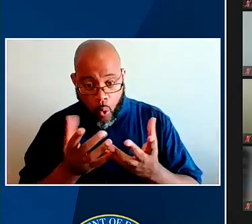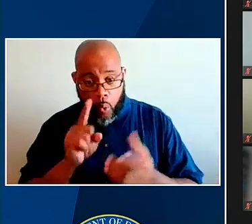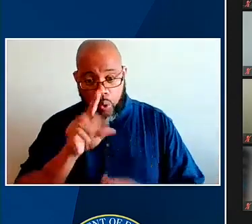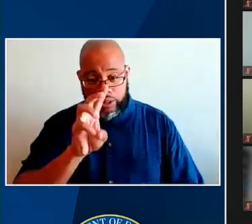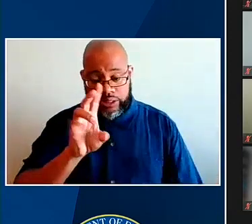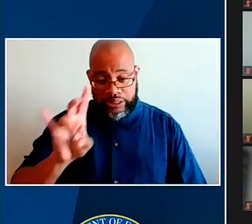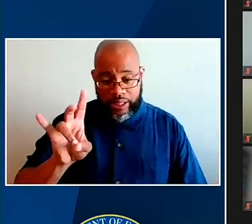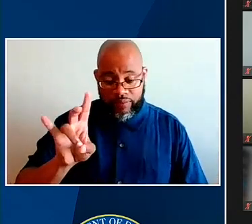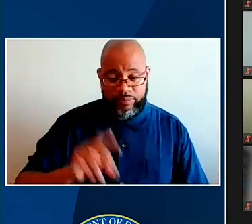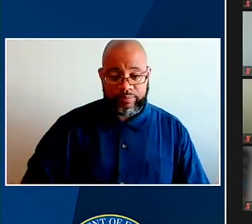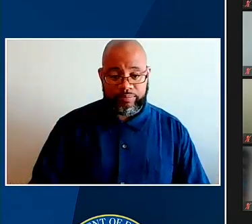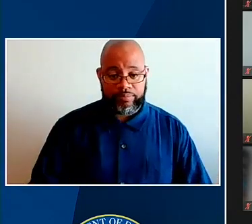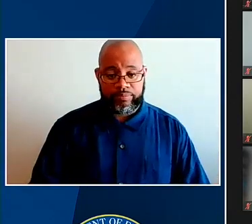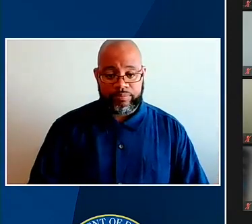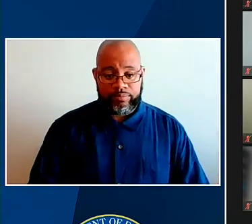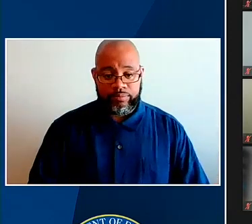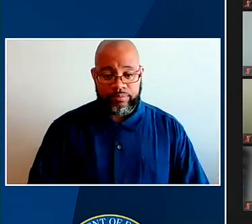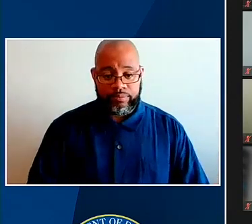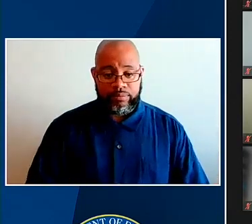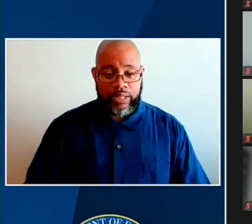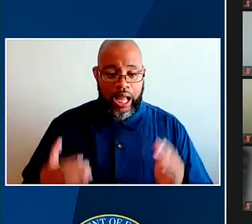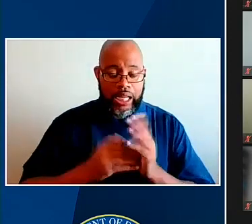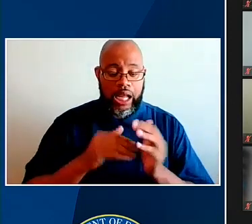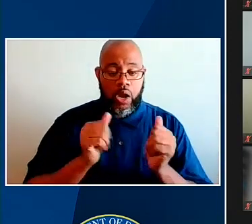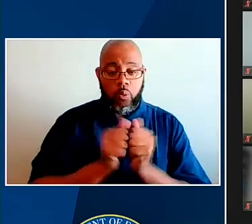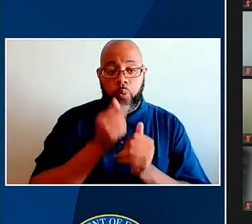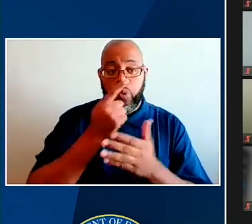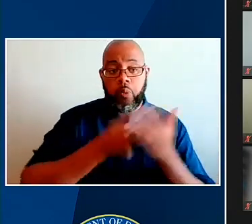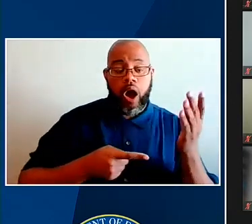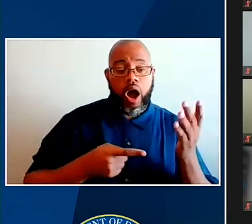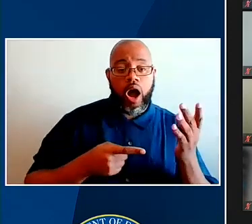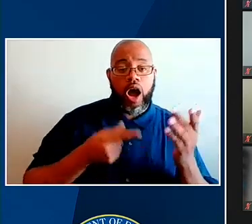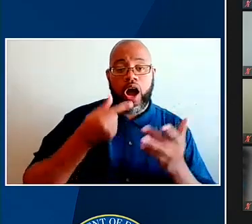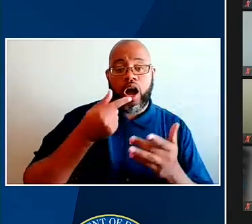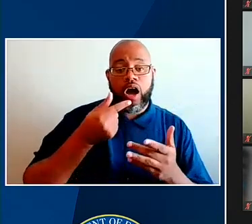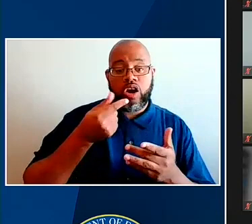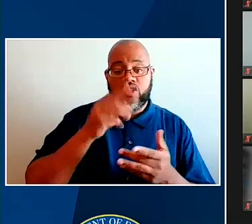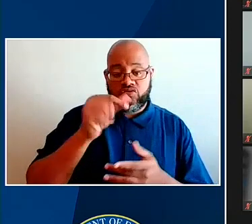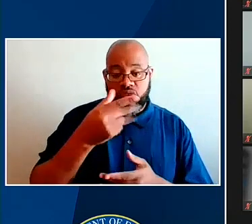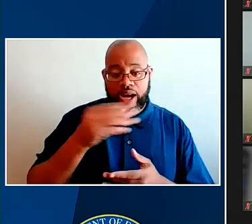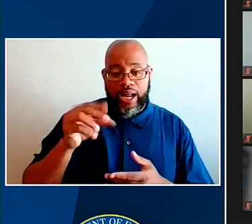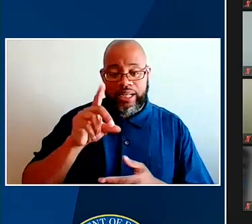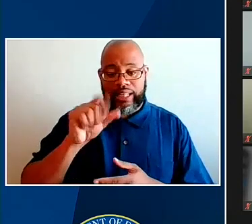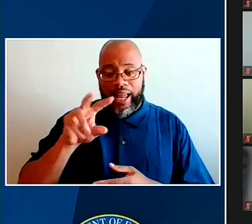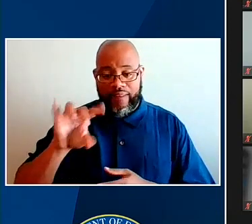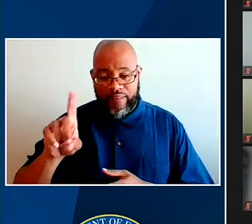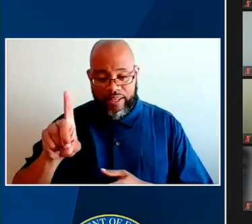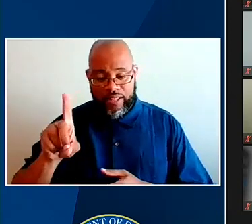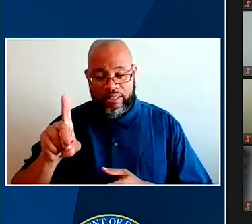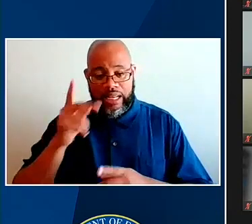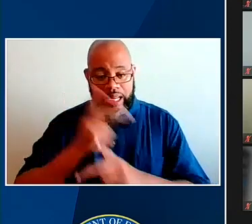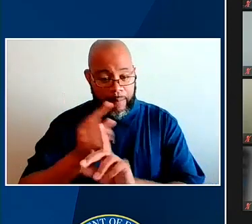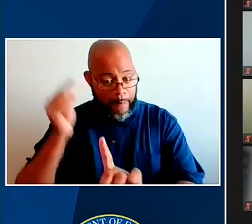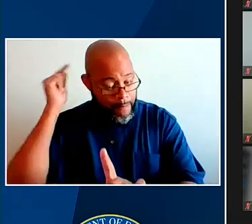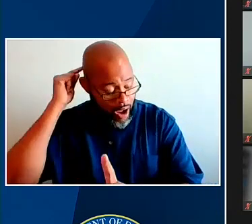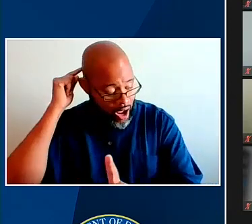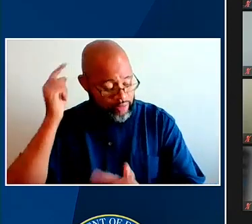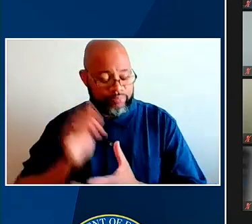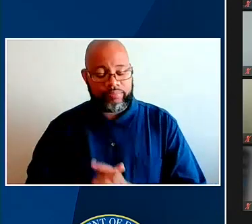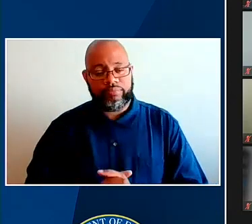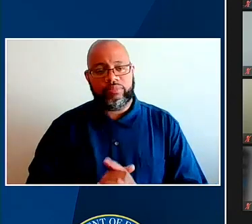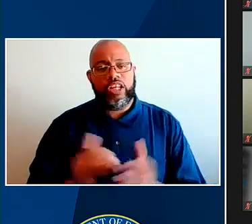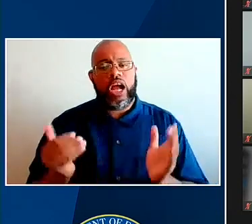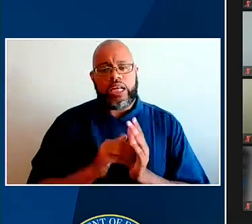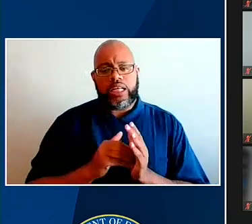167, again, with what Greg and Dave have, keep that in mind, obviously. Just again,